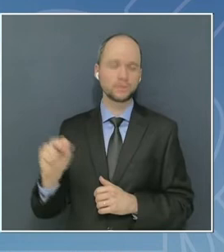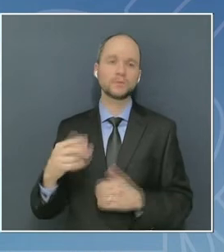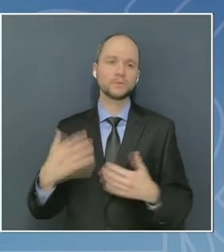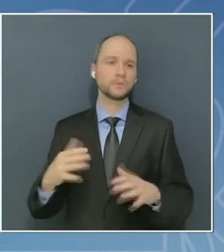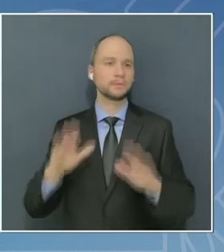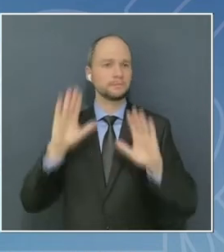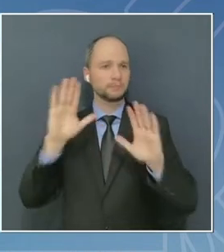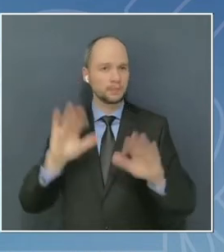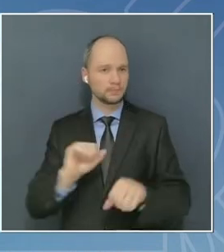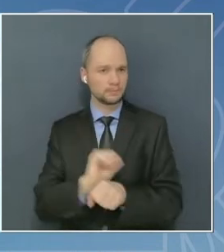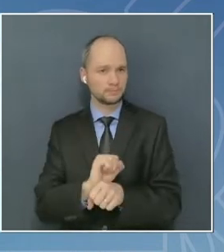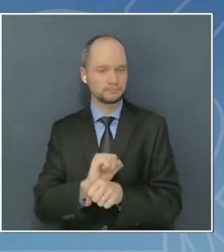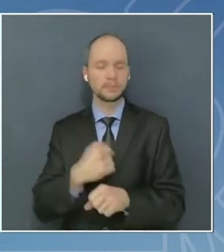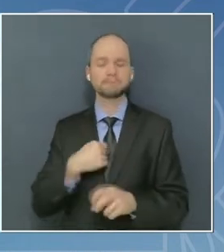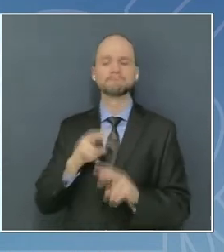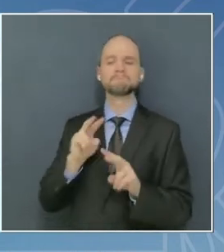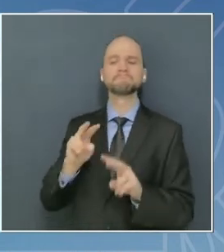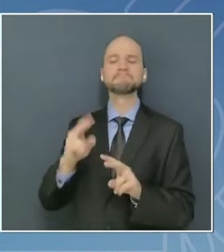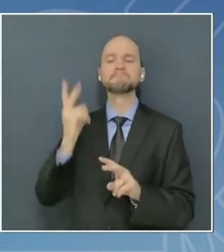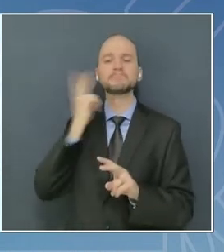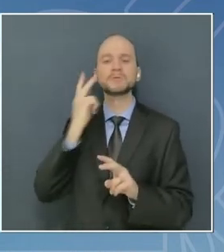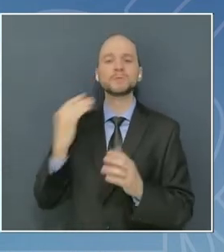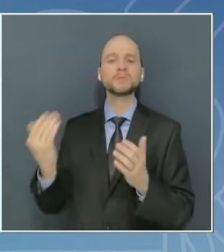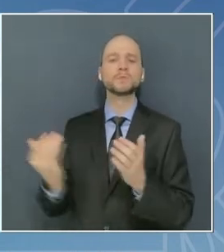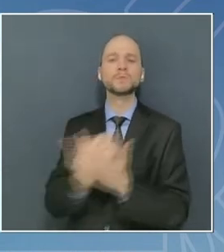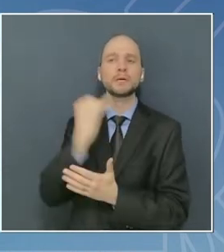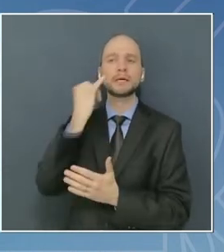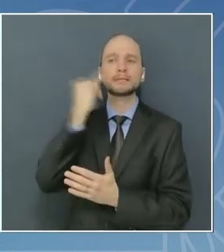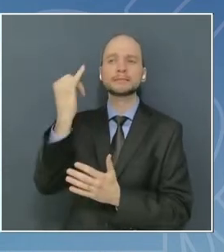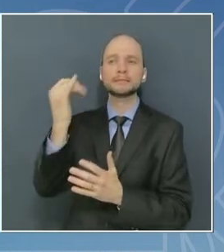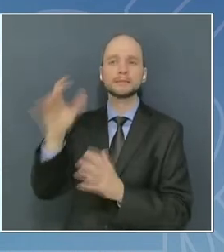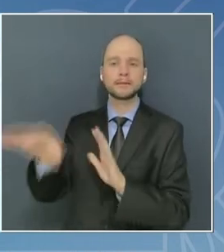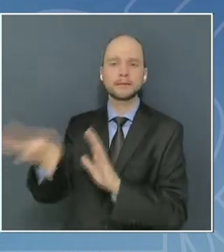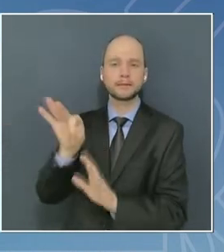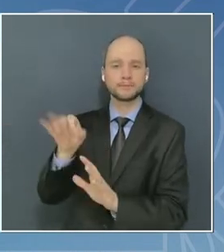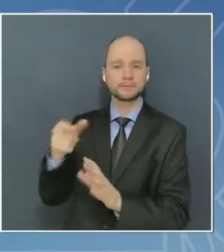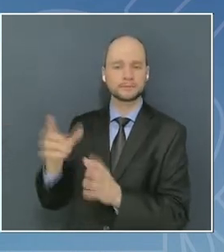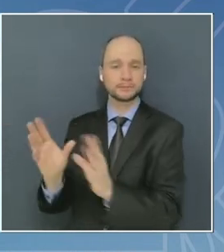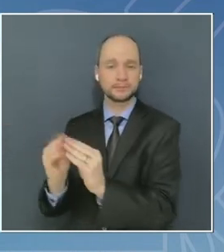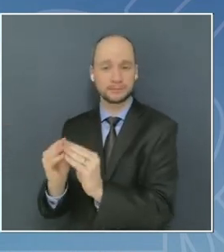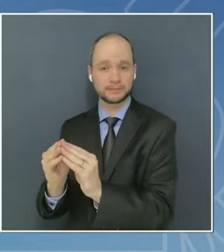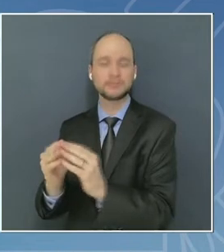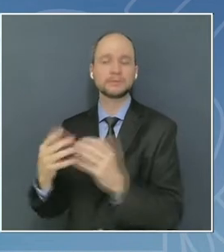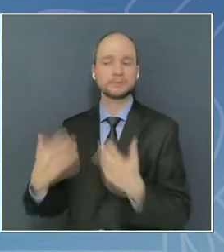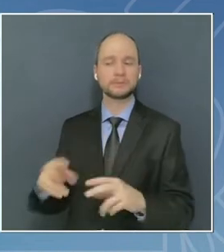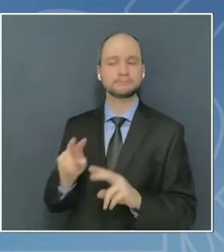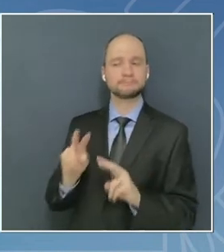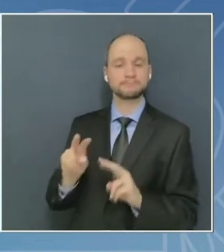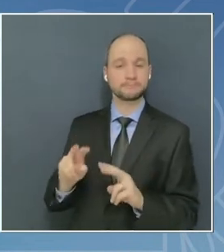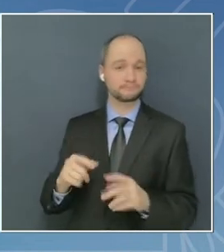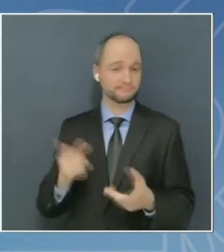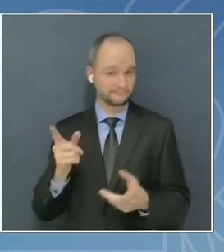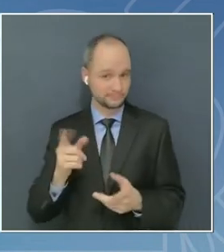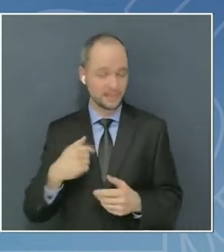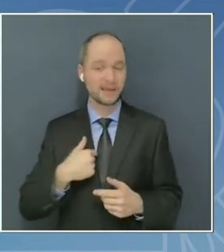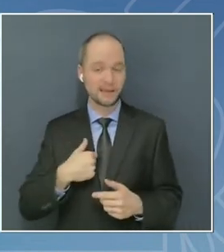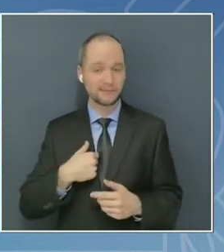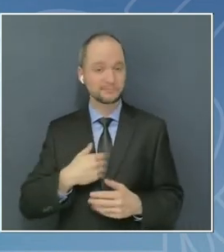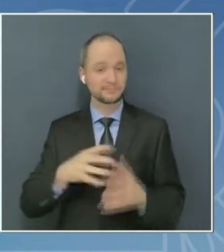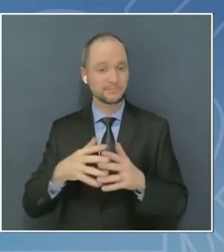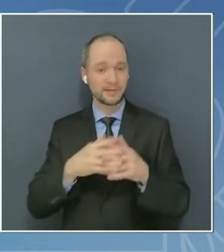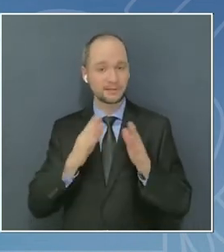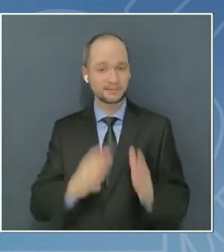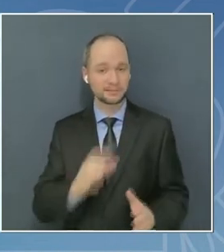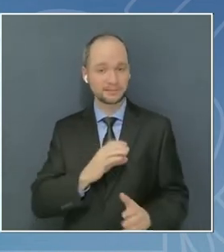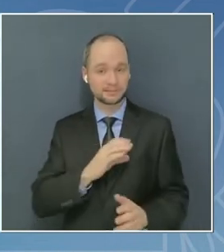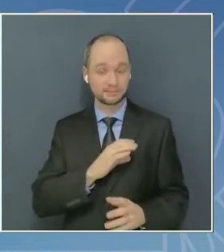to hearing what new ideas will come out of this week's ASEAN summit. As I really said, I'm an American, but my Thai heritage, and in fact, I didn't